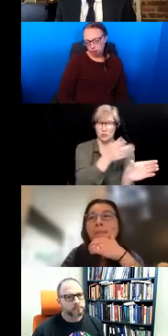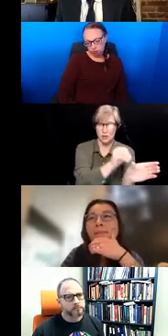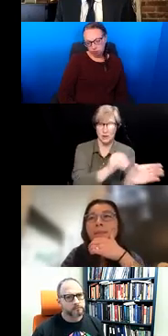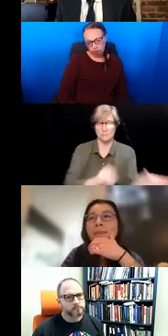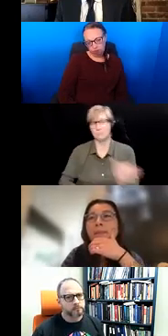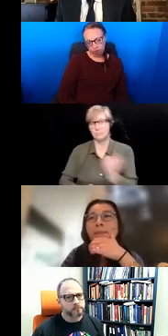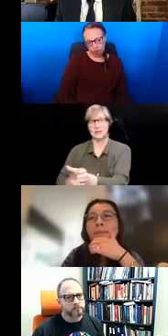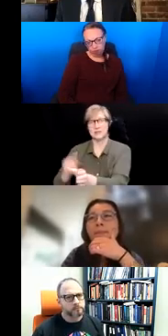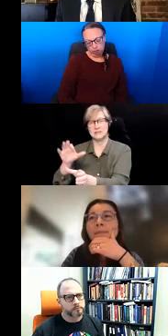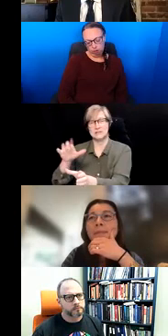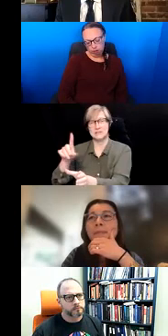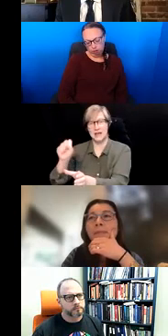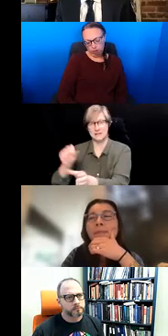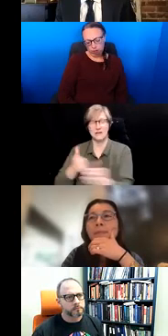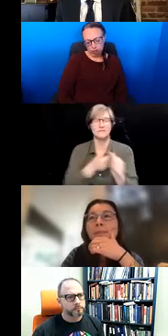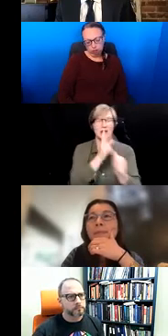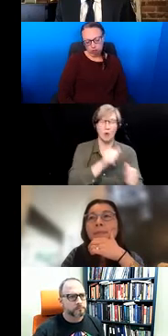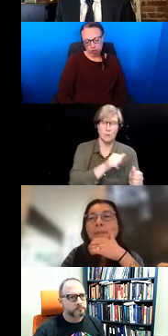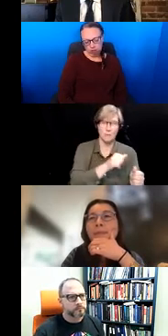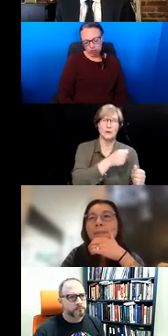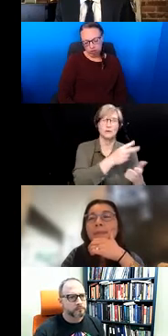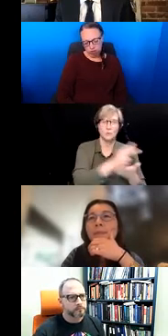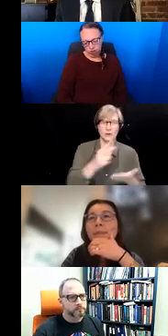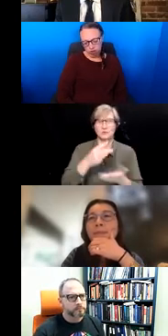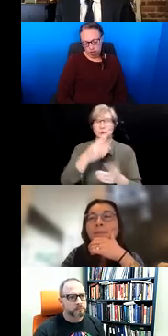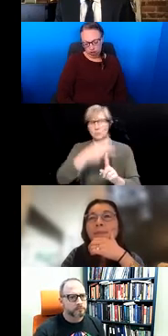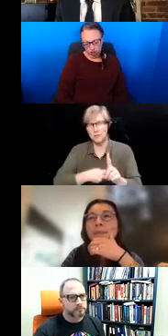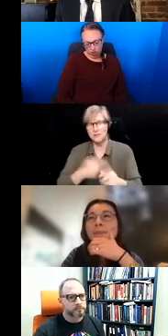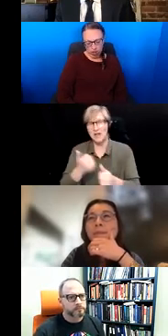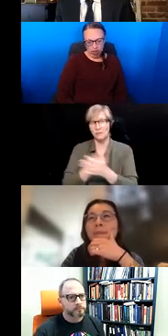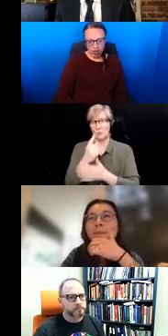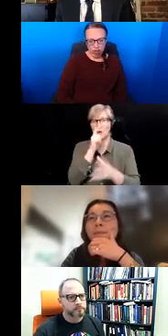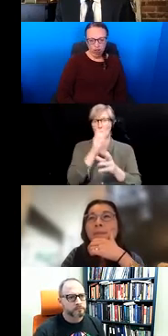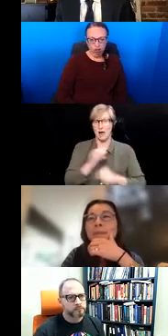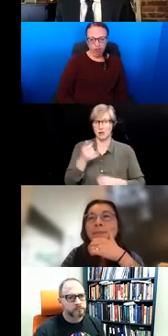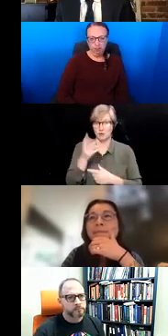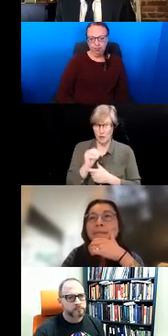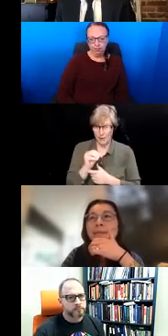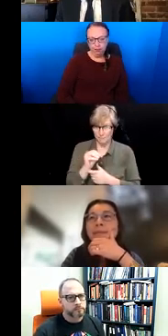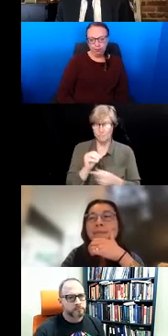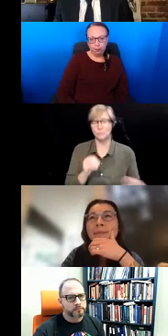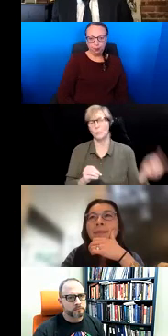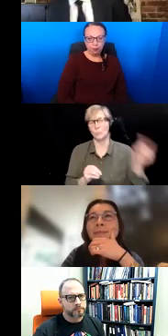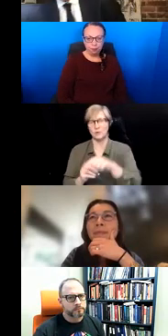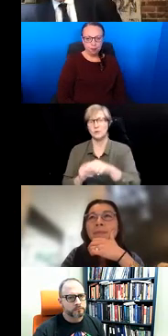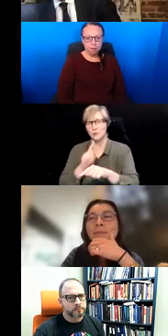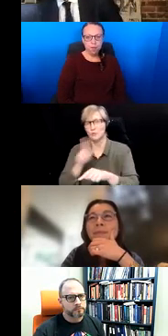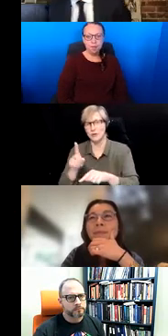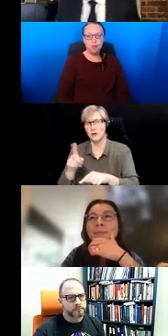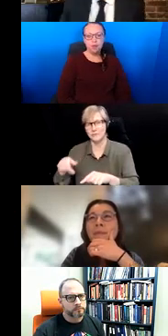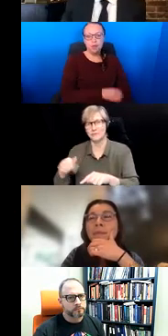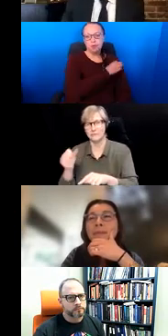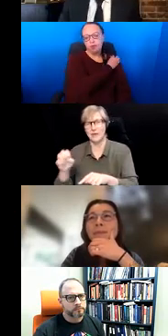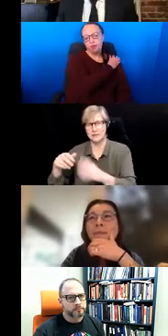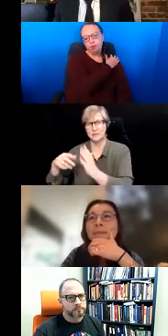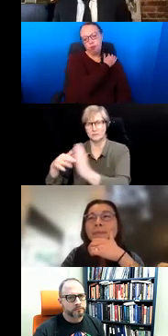2 weeks and 2 months, and then everyone who got stimulation, or everyone who got sham stimulation, crossed over into our real phase. And you can see what our results